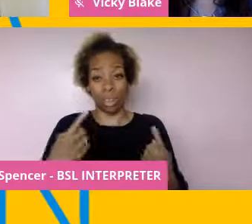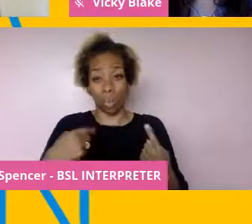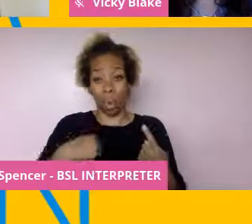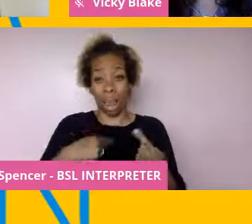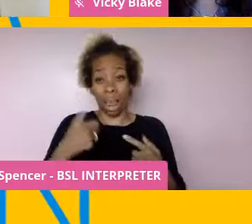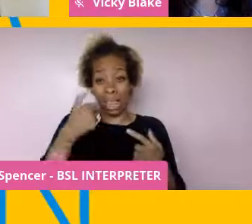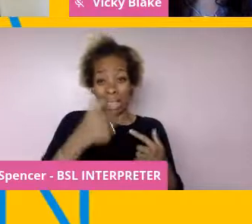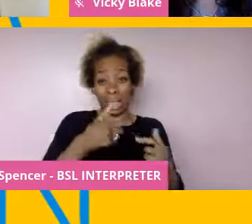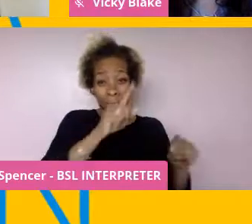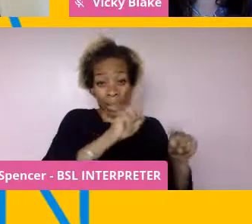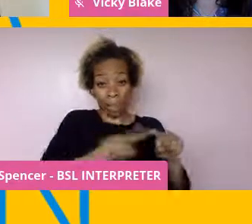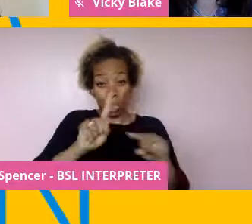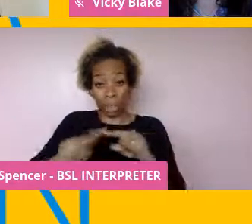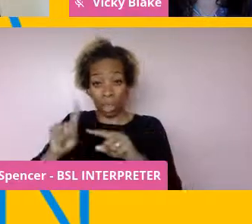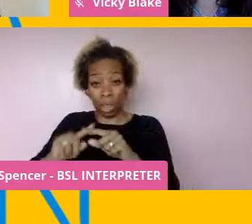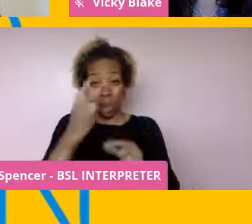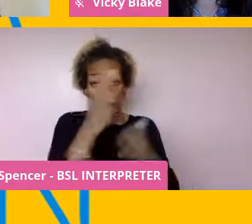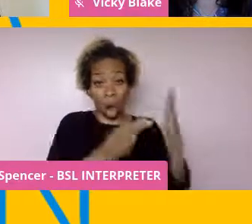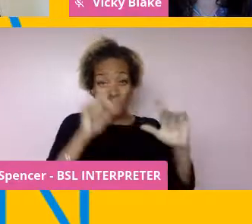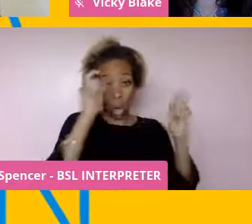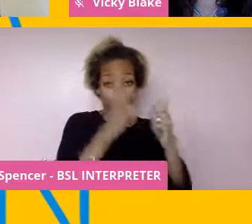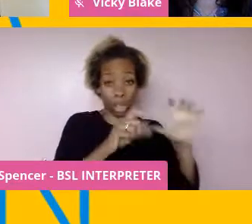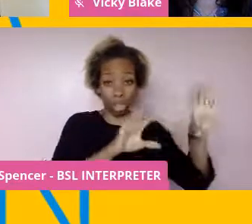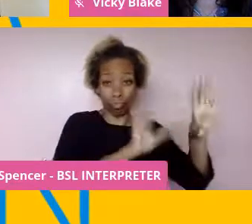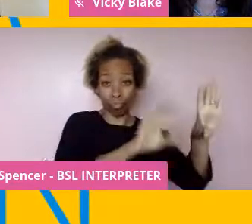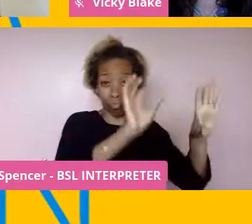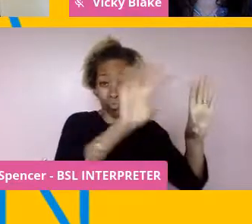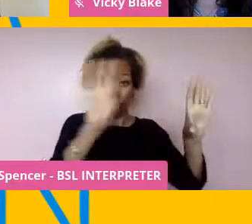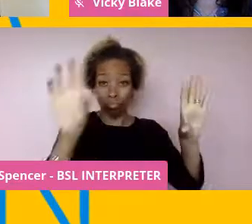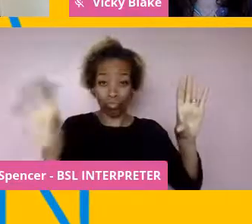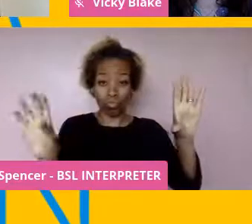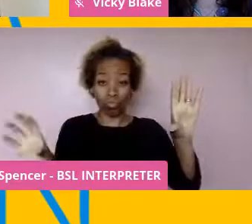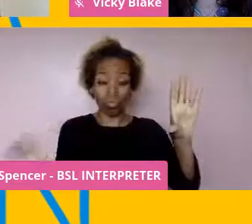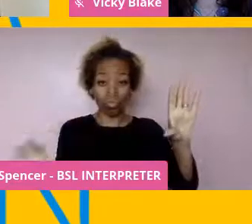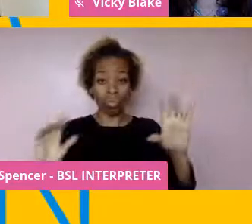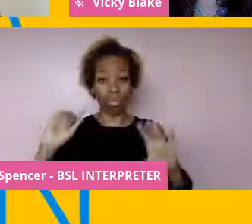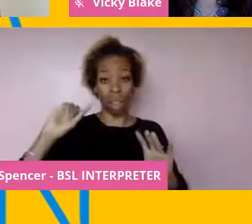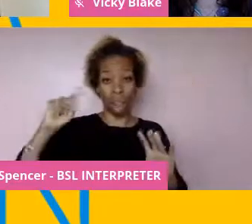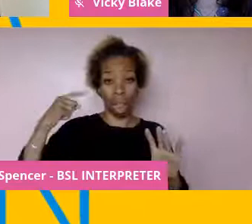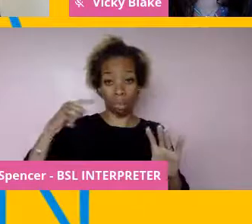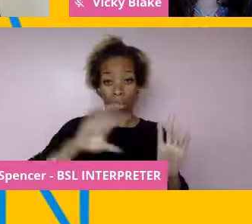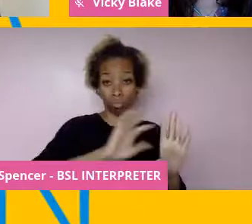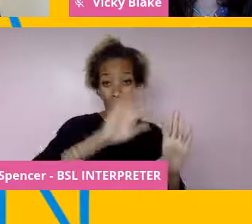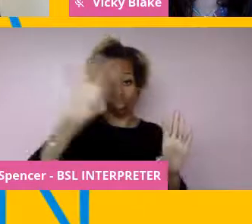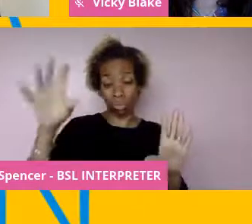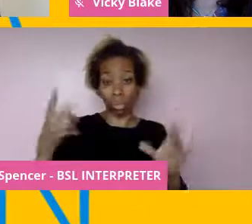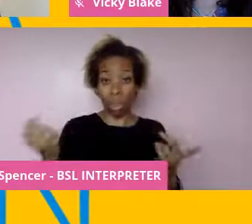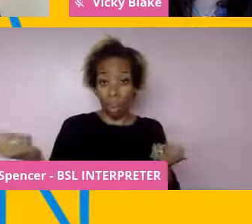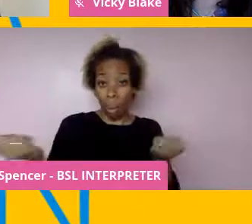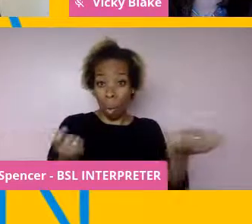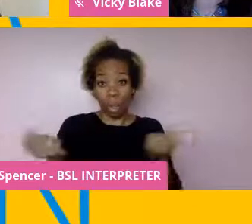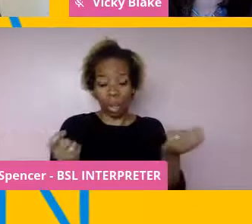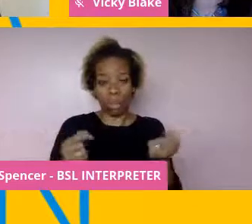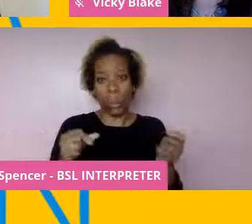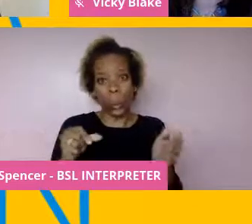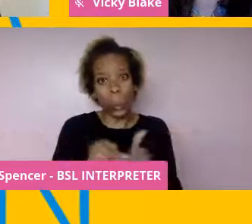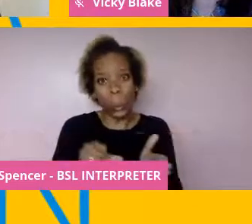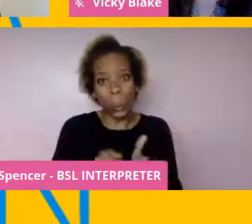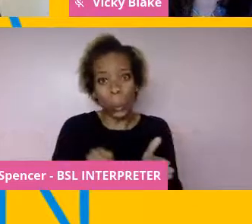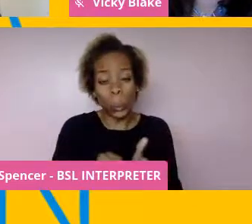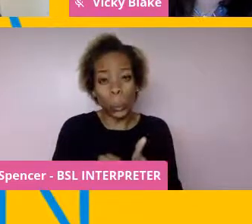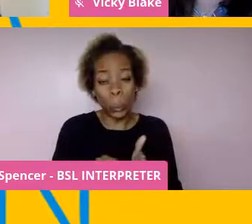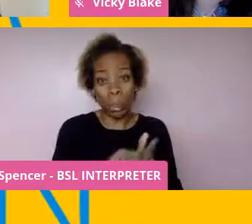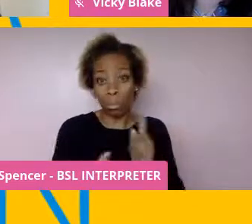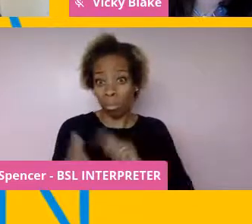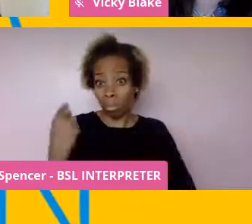colleges, each spread out all across London. So we're a multi-campus site, which meant organising was always a problem. At one point, I was the only rep